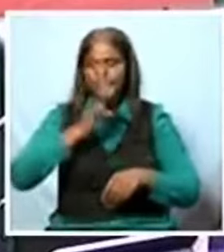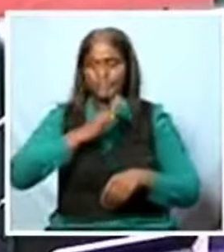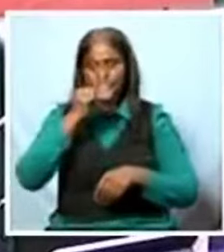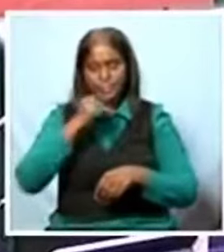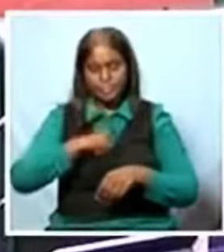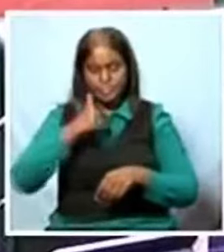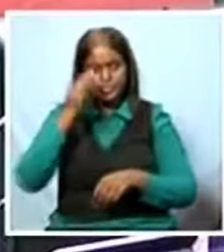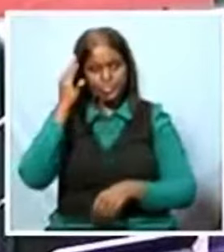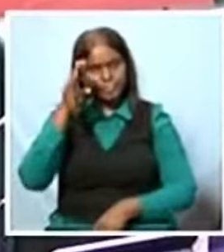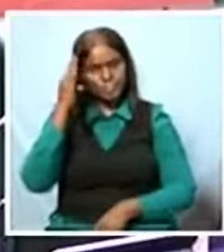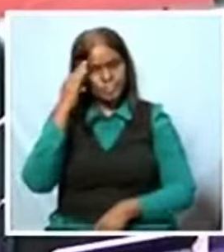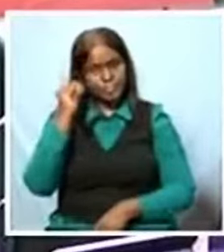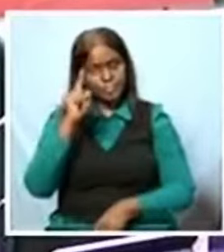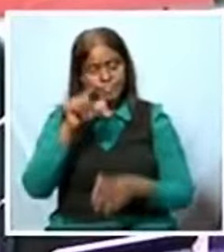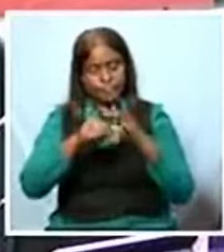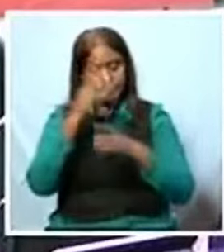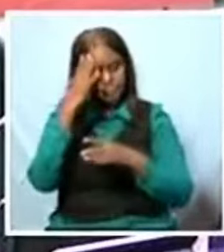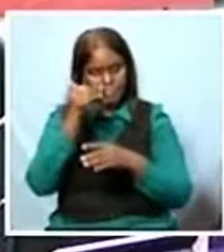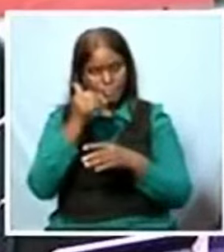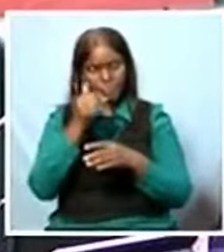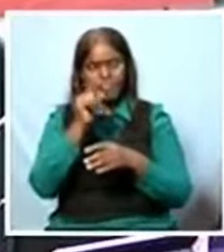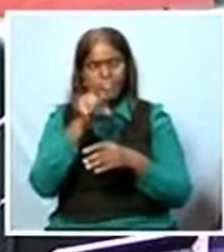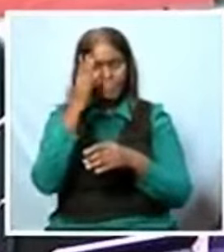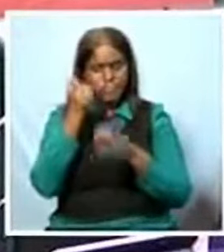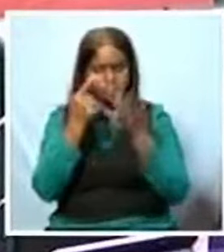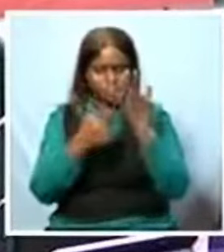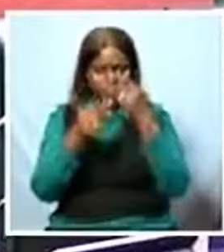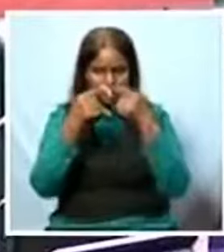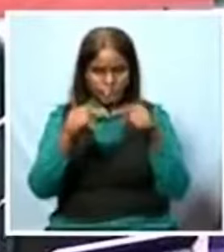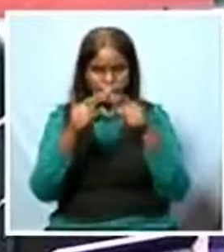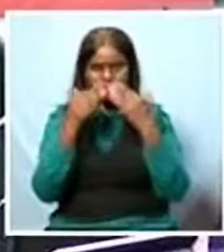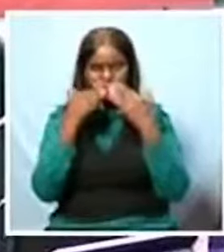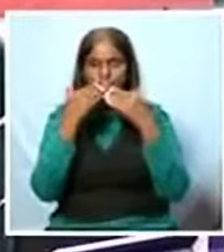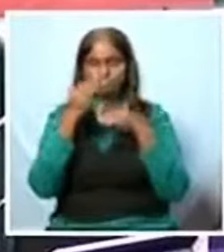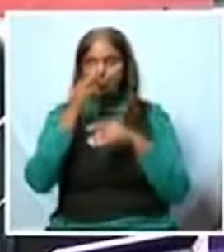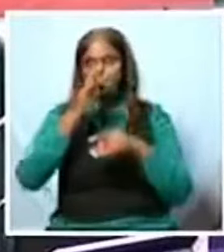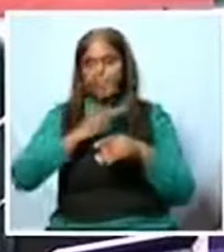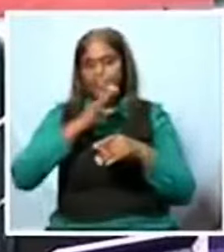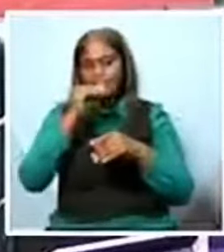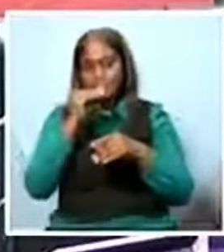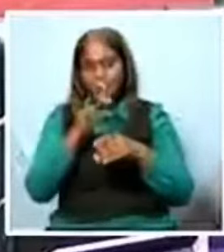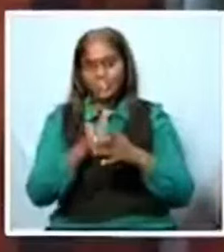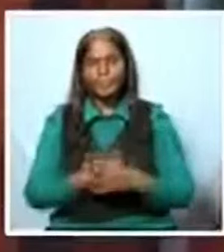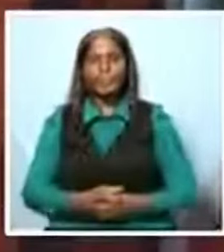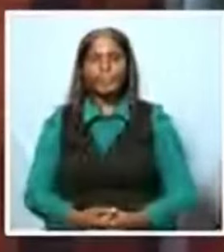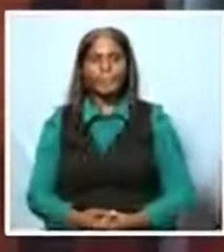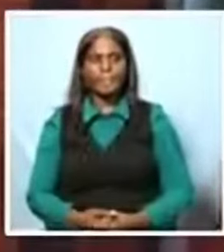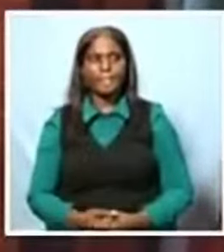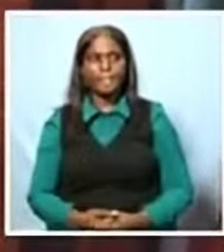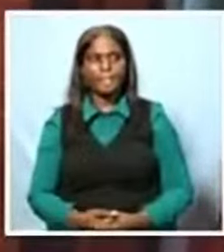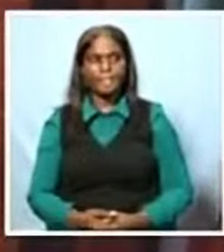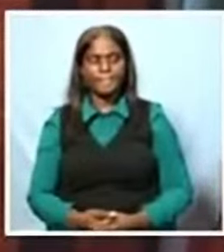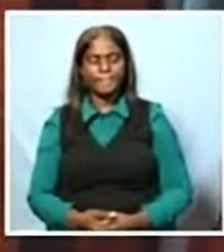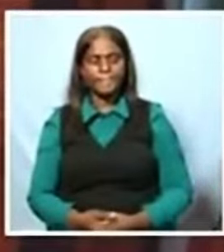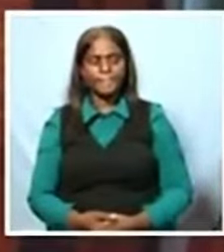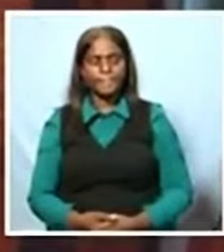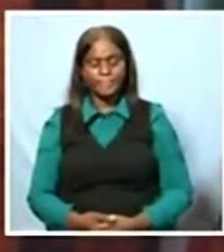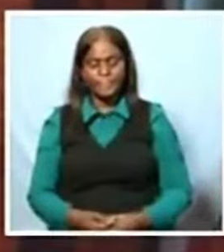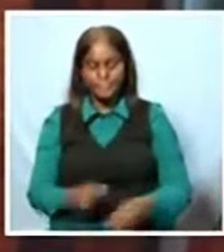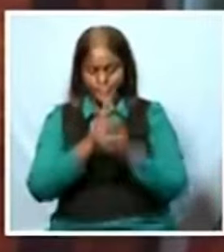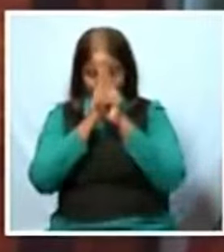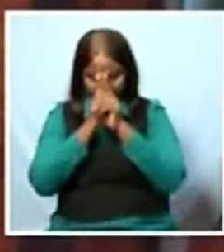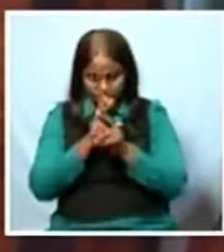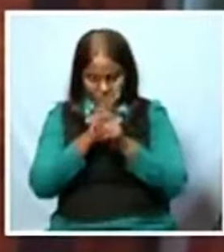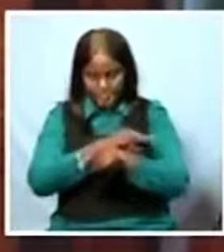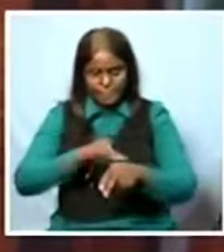take that up and find out why it is happening like that. I thank you, Madam Speaker. Thank you very much. The Honorable Member